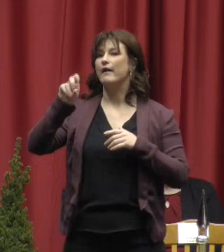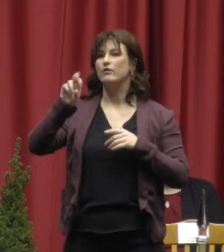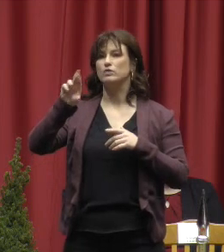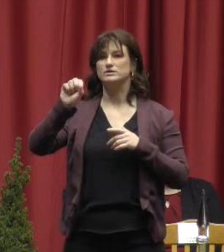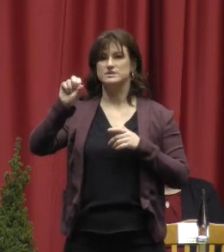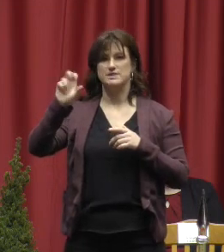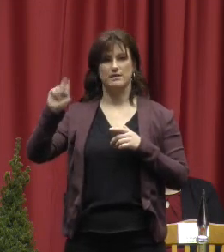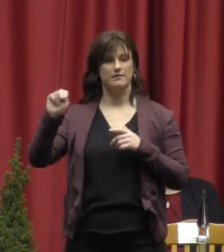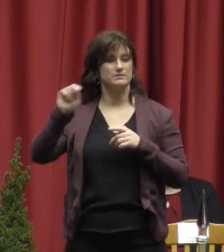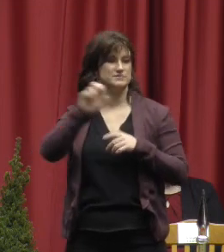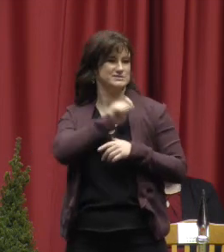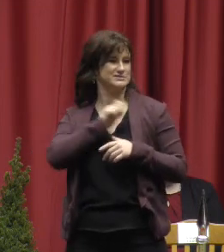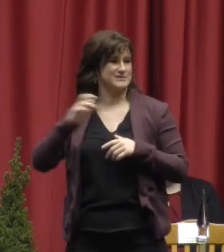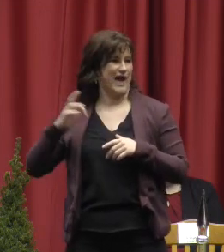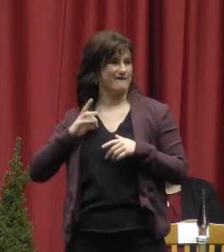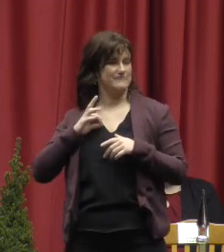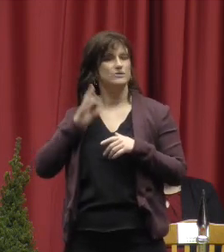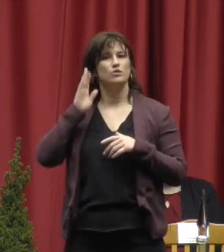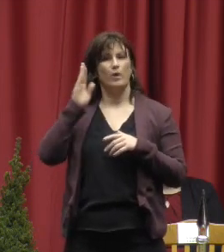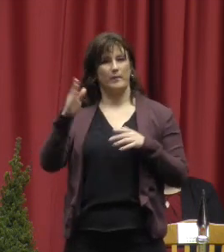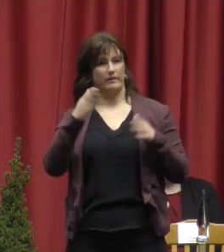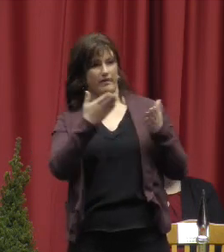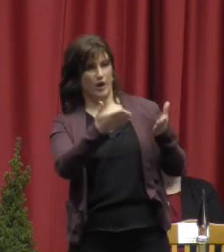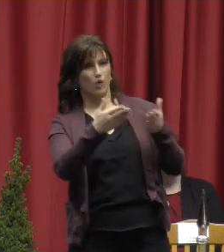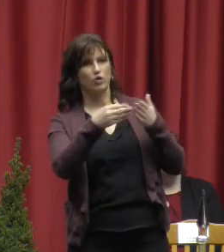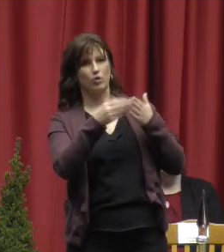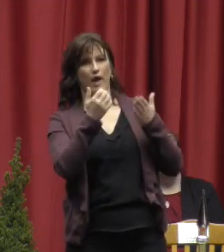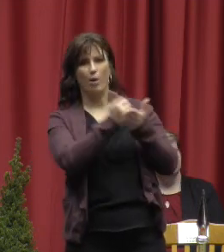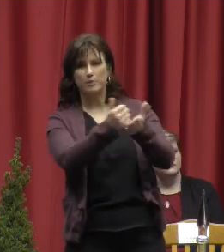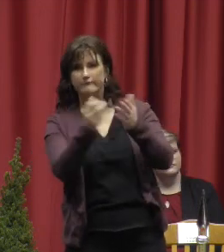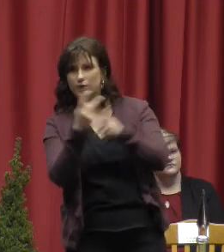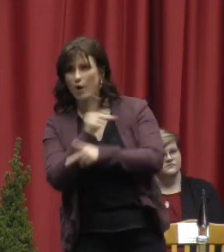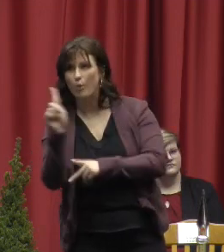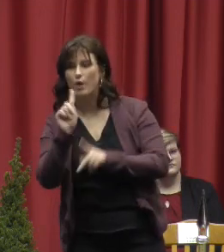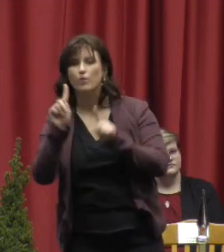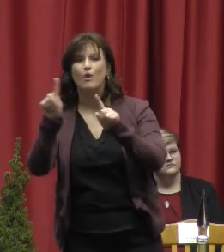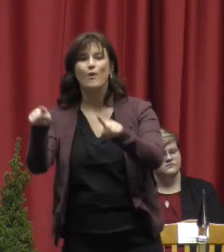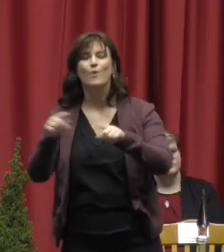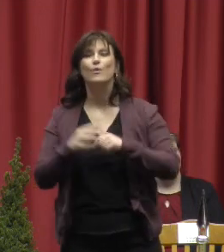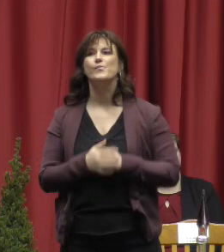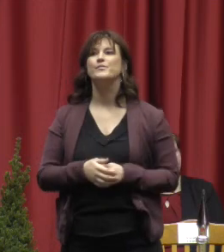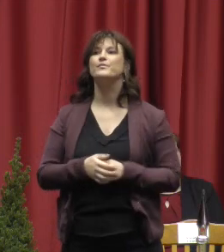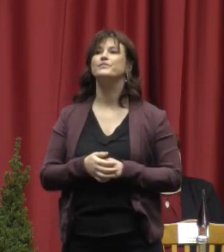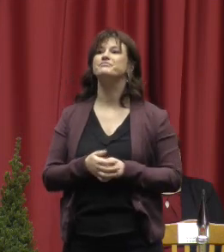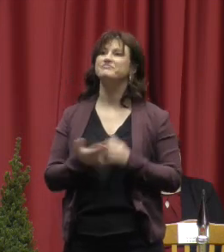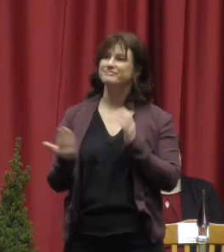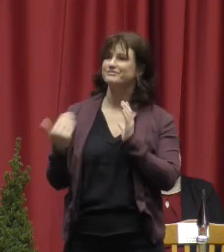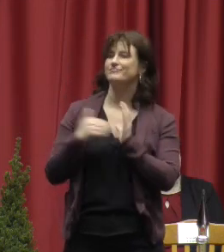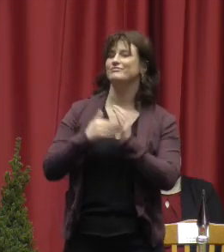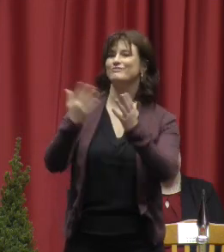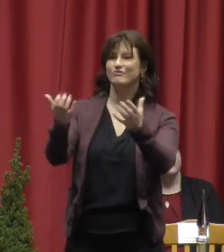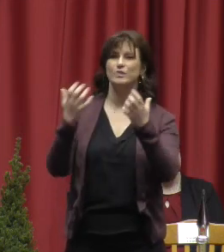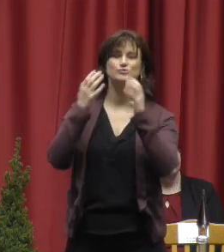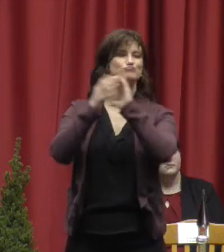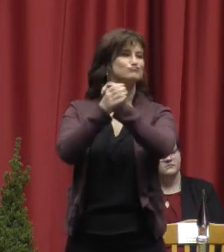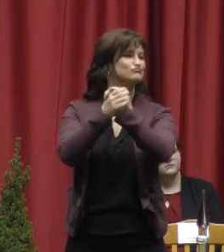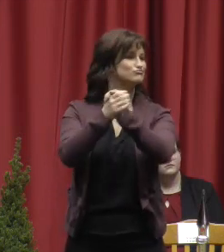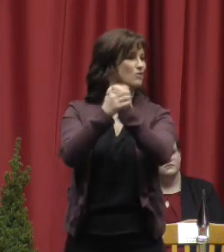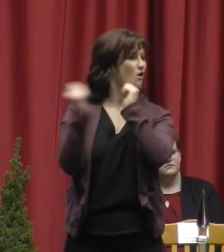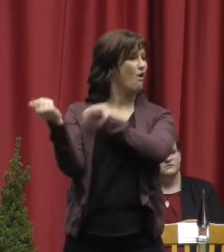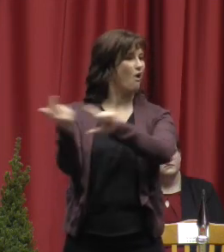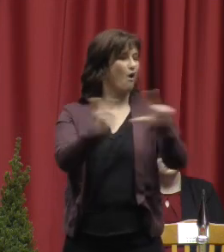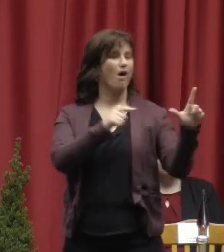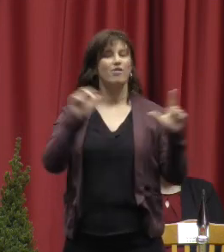level to help guide you. Once again, a heartfelt congratulations to all of